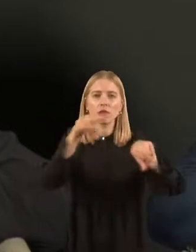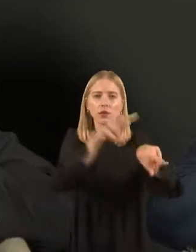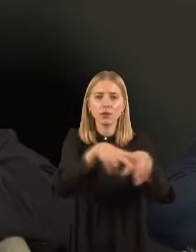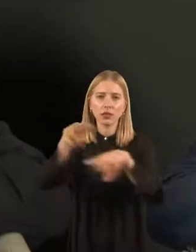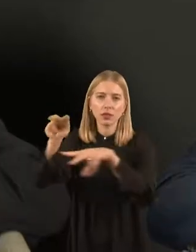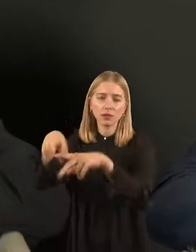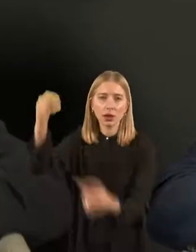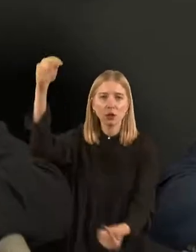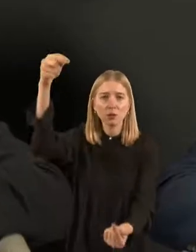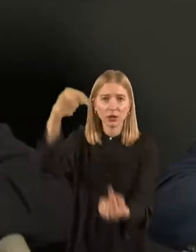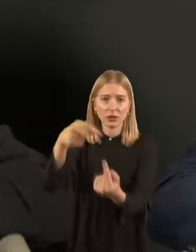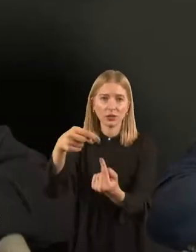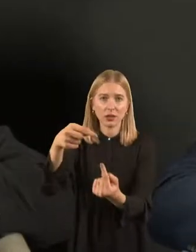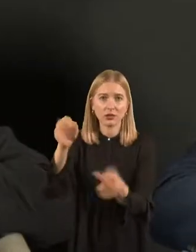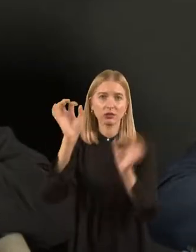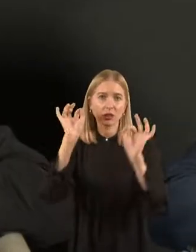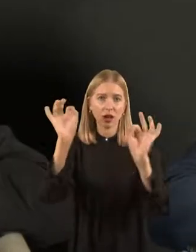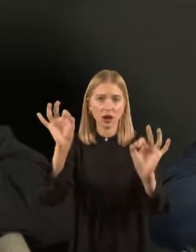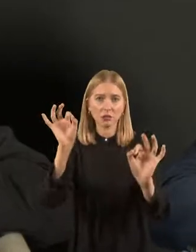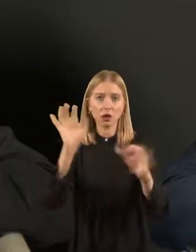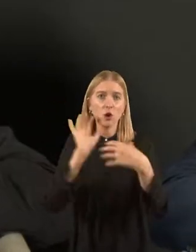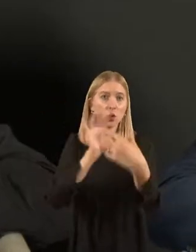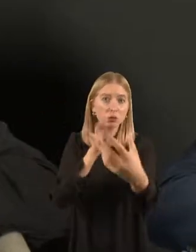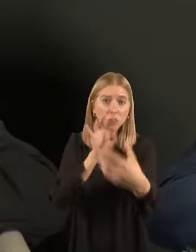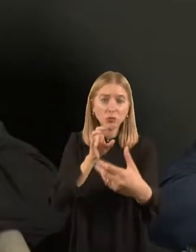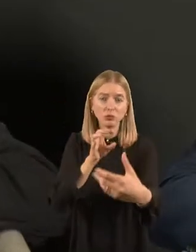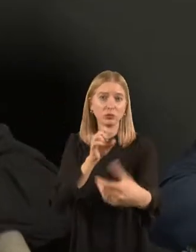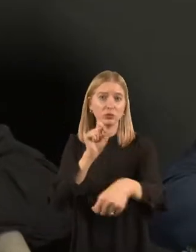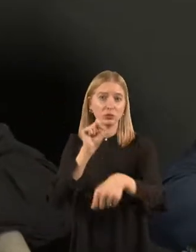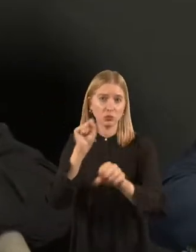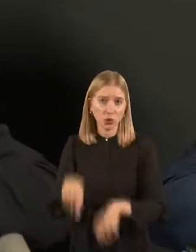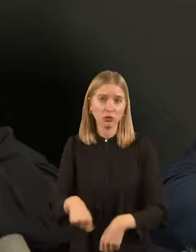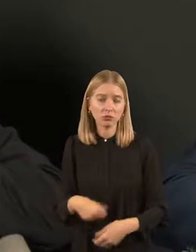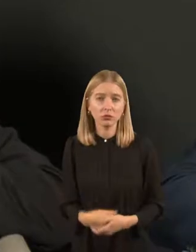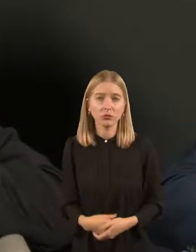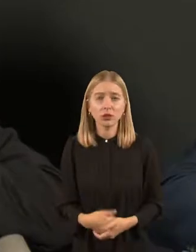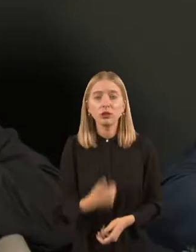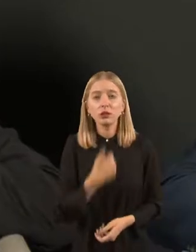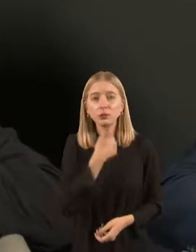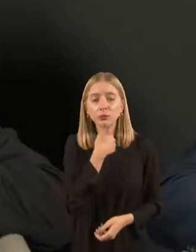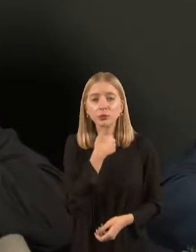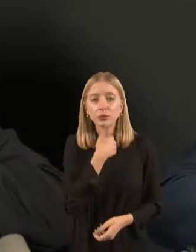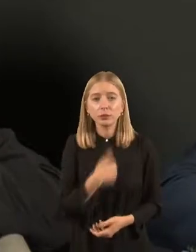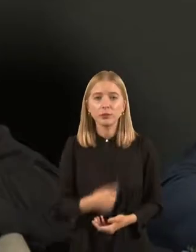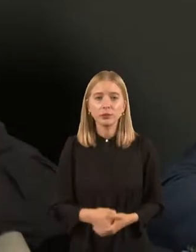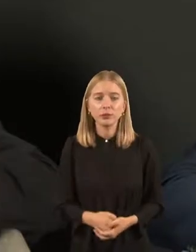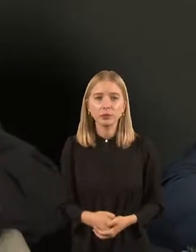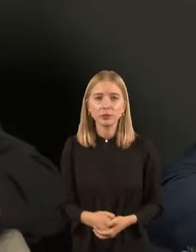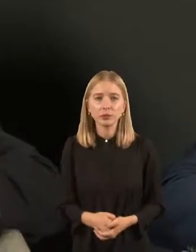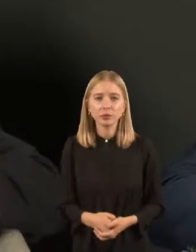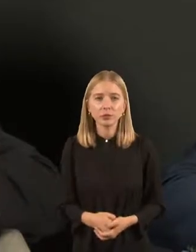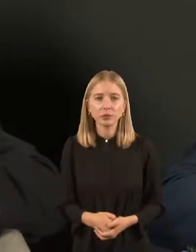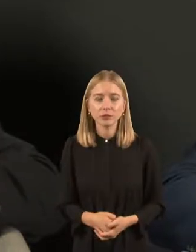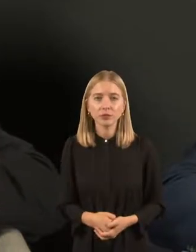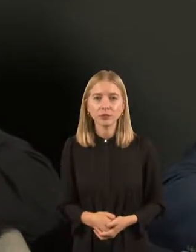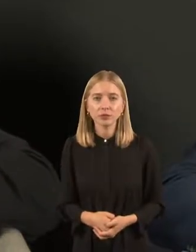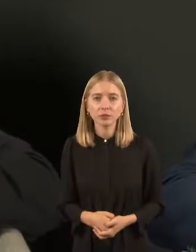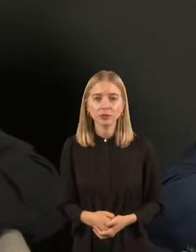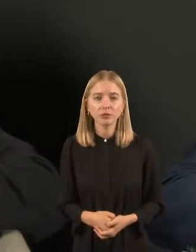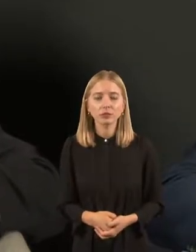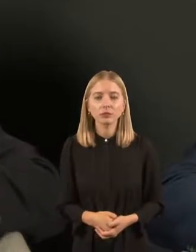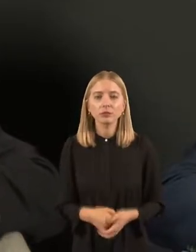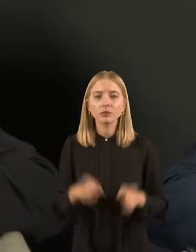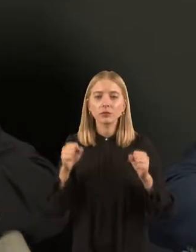allowing you, for example, doing teleworking. So instead of moving your car from your house to your office, you